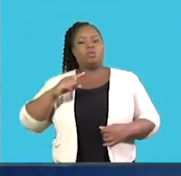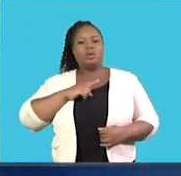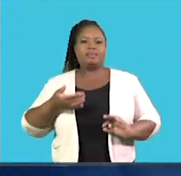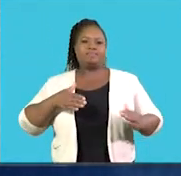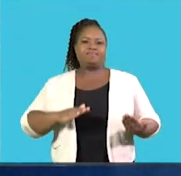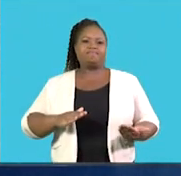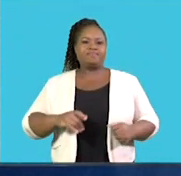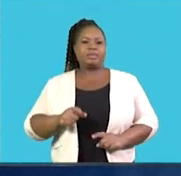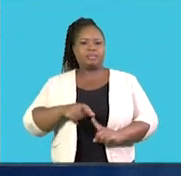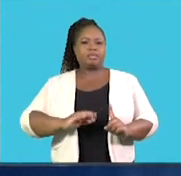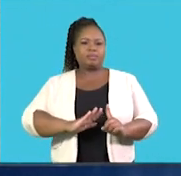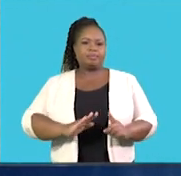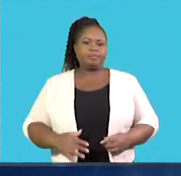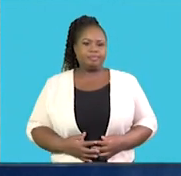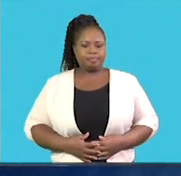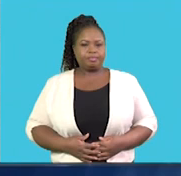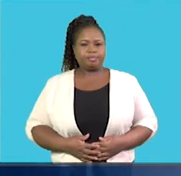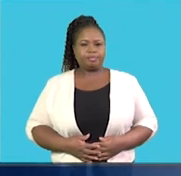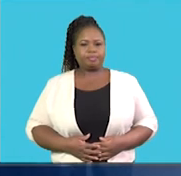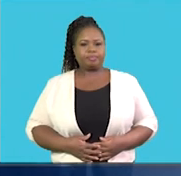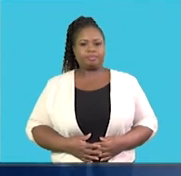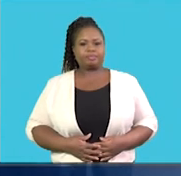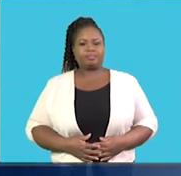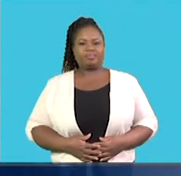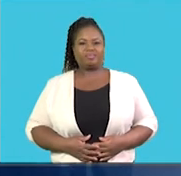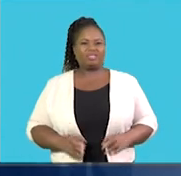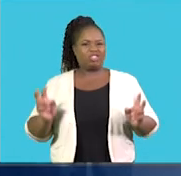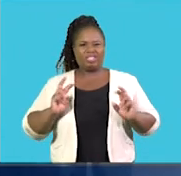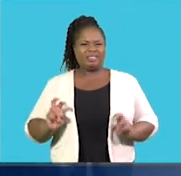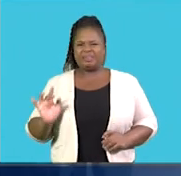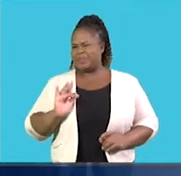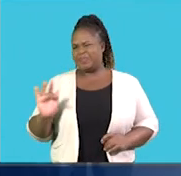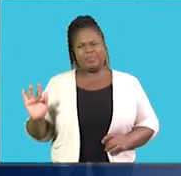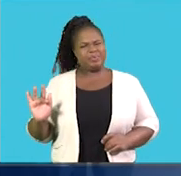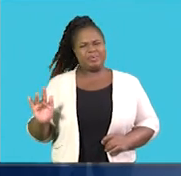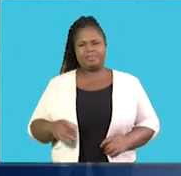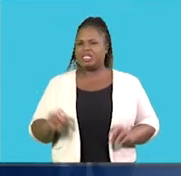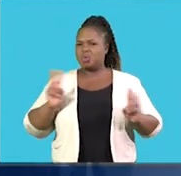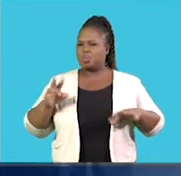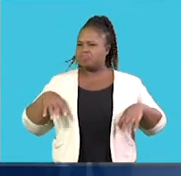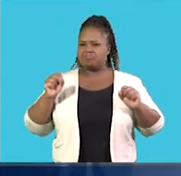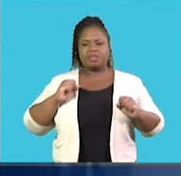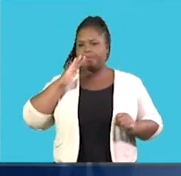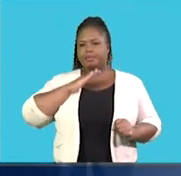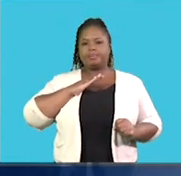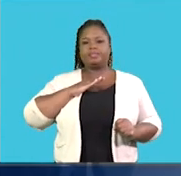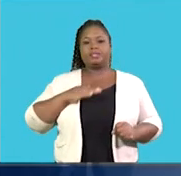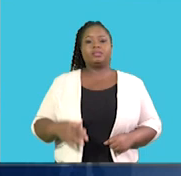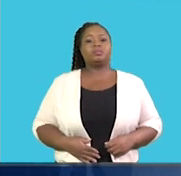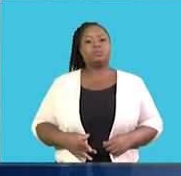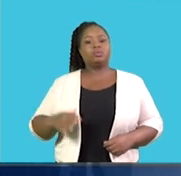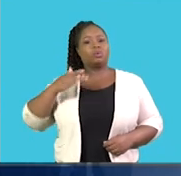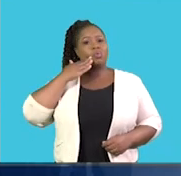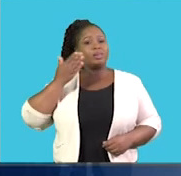o tsheletse mollong oo. Bo kungena mabane be nga se lotshedi the time go ne